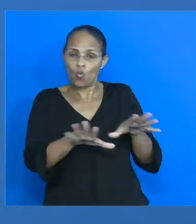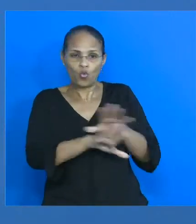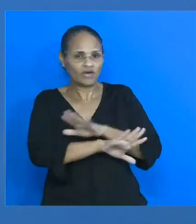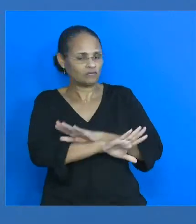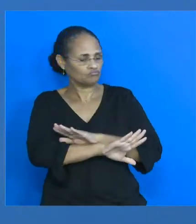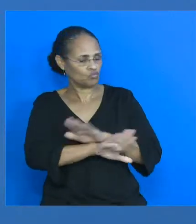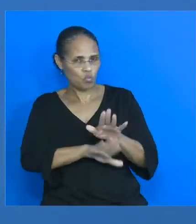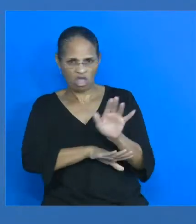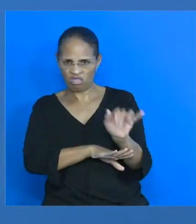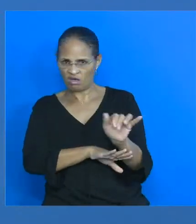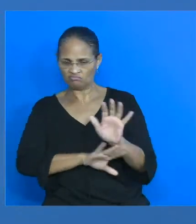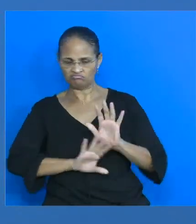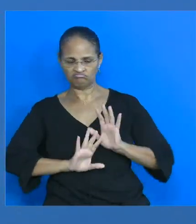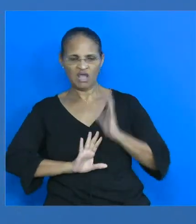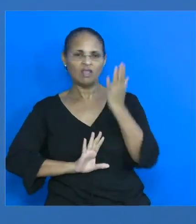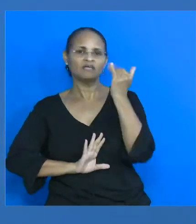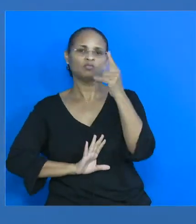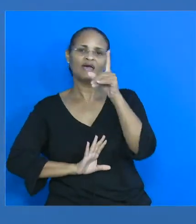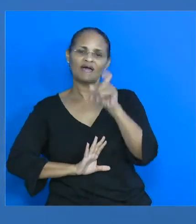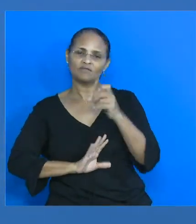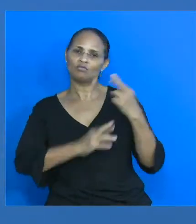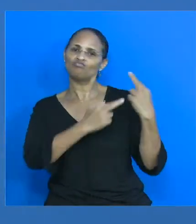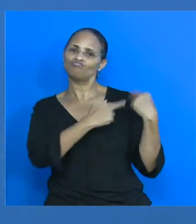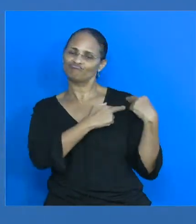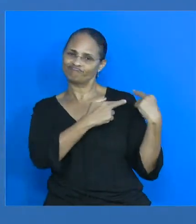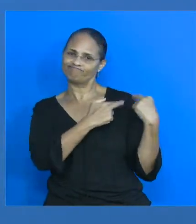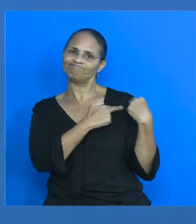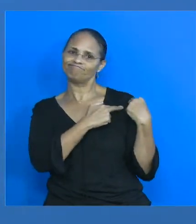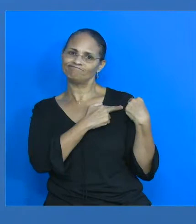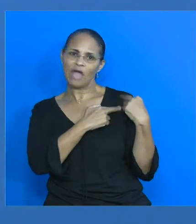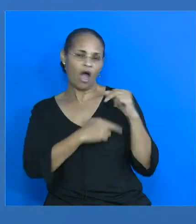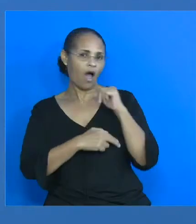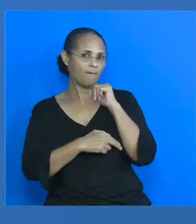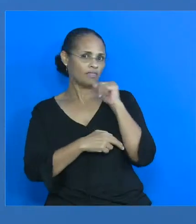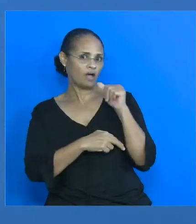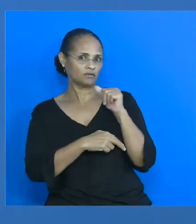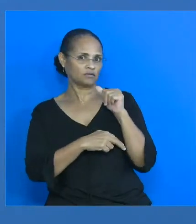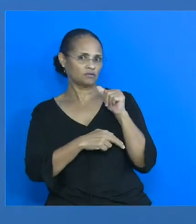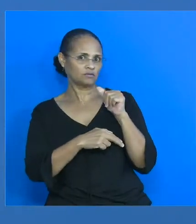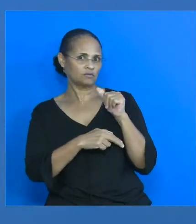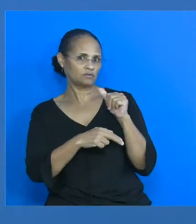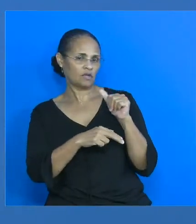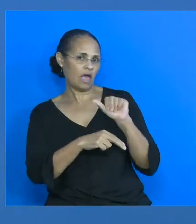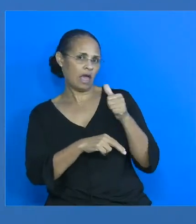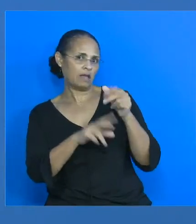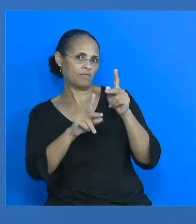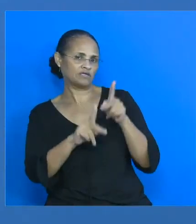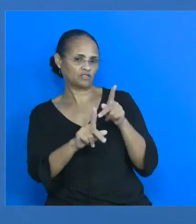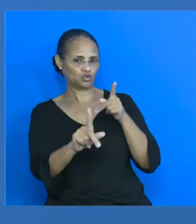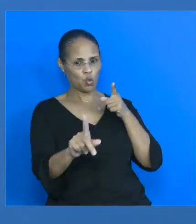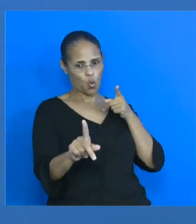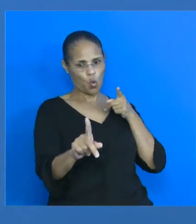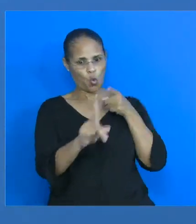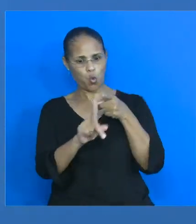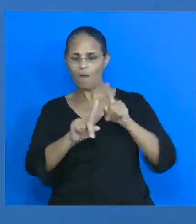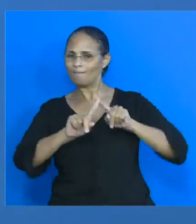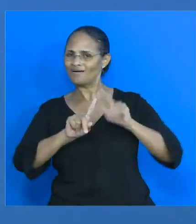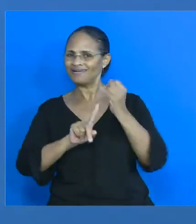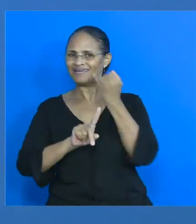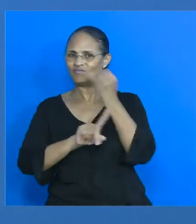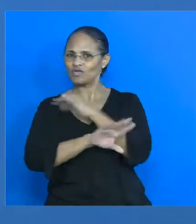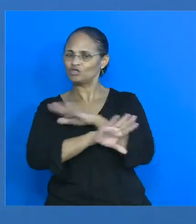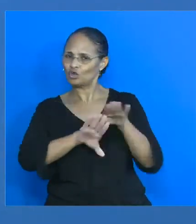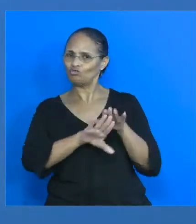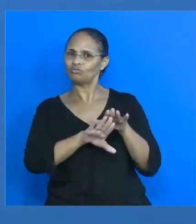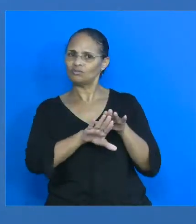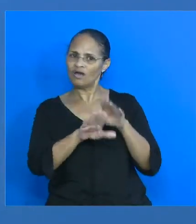intention of getting there. That's why we all have to be responsible. I'm not out to get anyone. But if we don't all do our part,